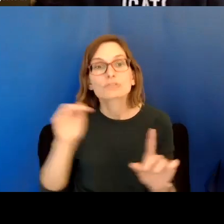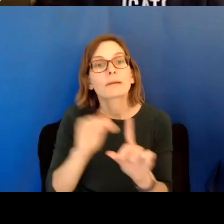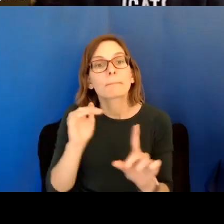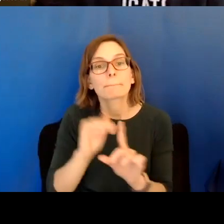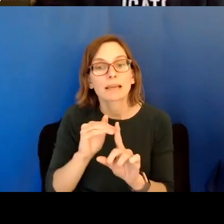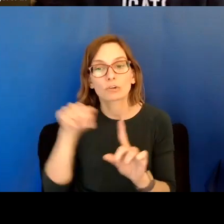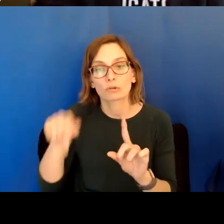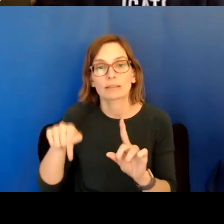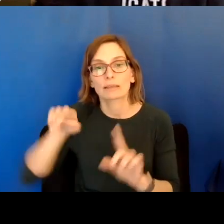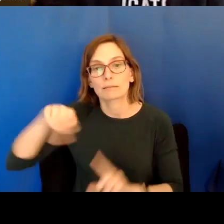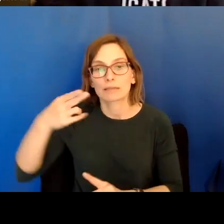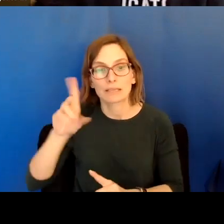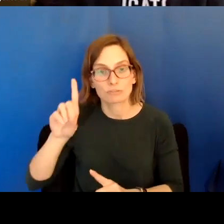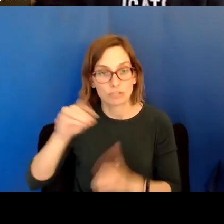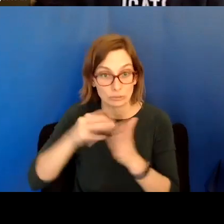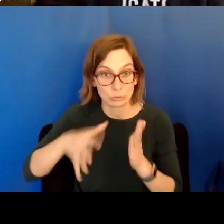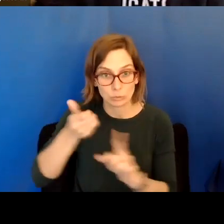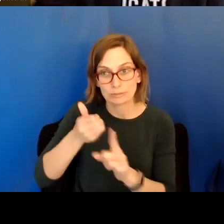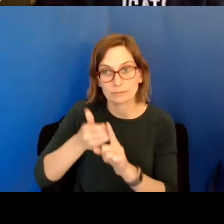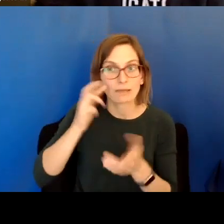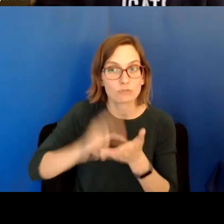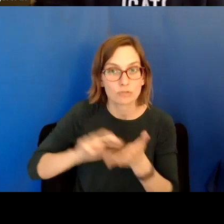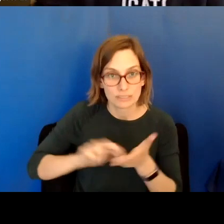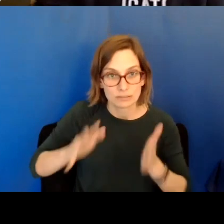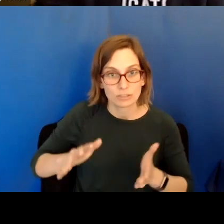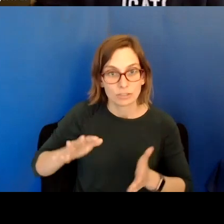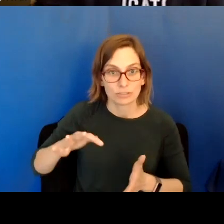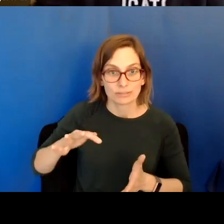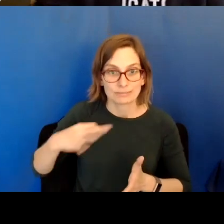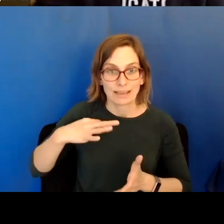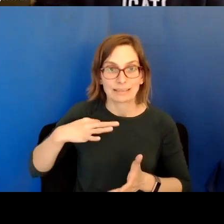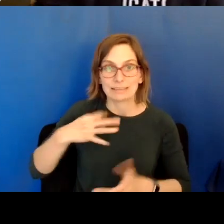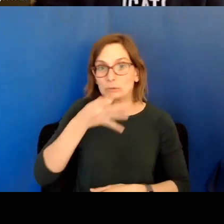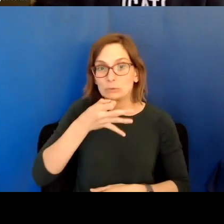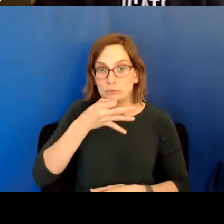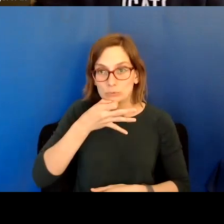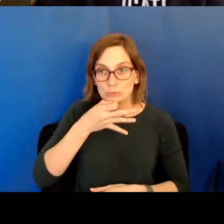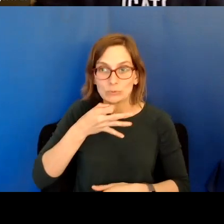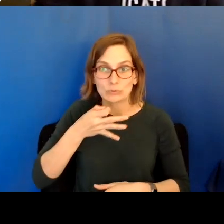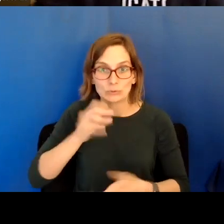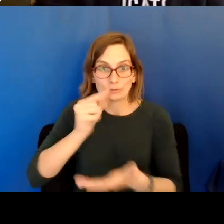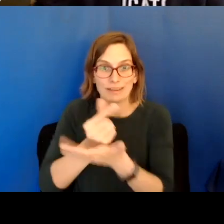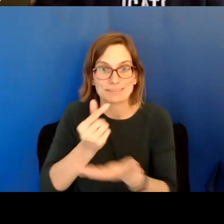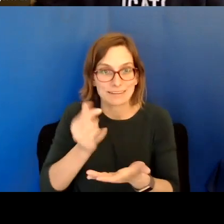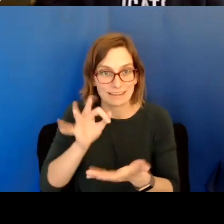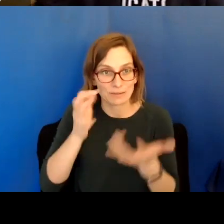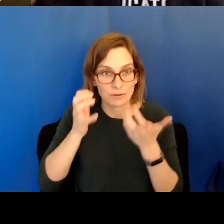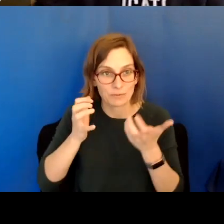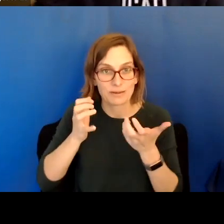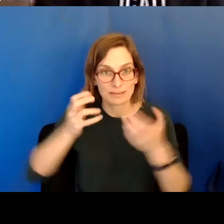that these are PhD students, researchers, they are candidates. If you are looking for folks to hire in the